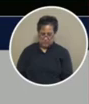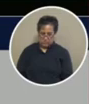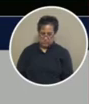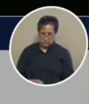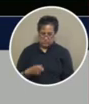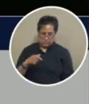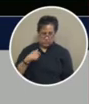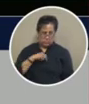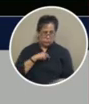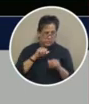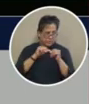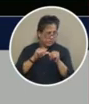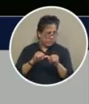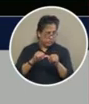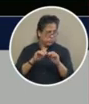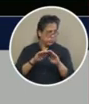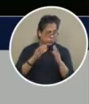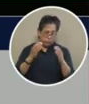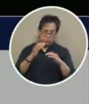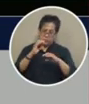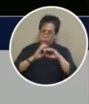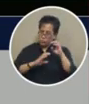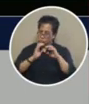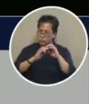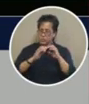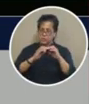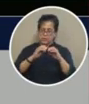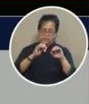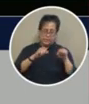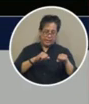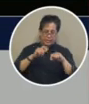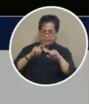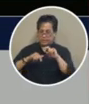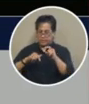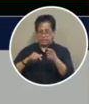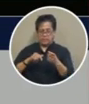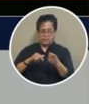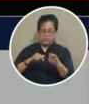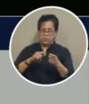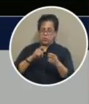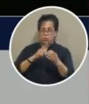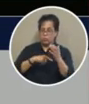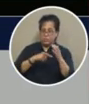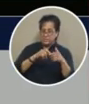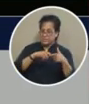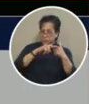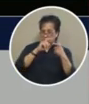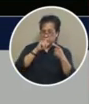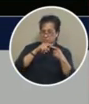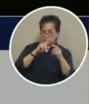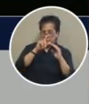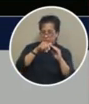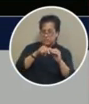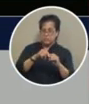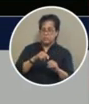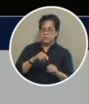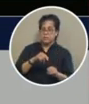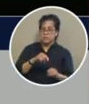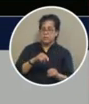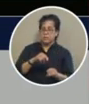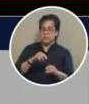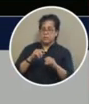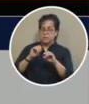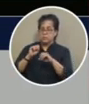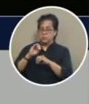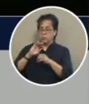to construct or not construct, what we're going to suspend until further notice. So all of